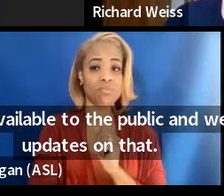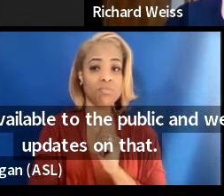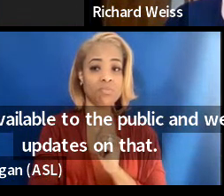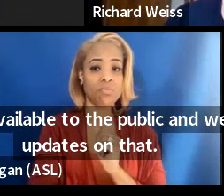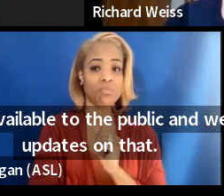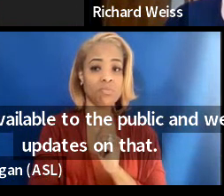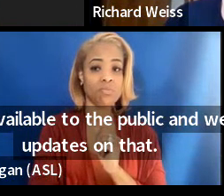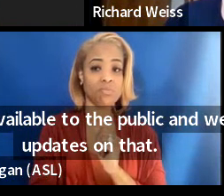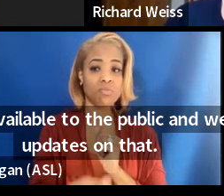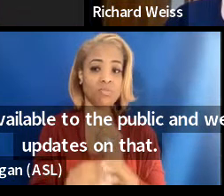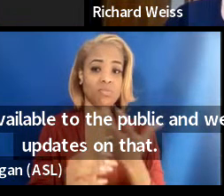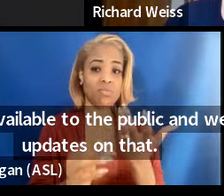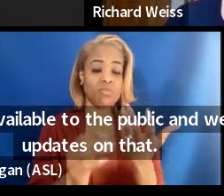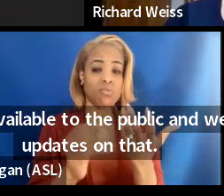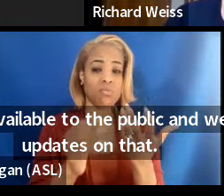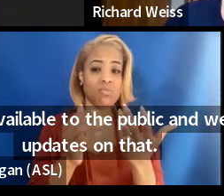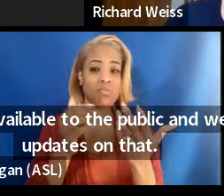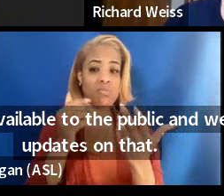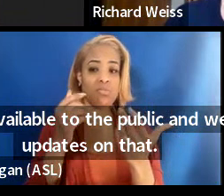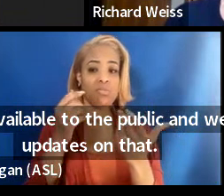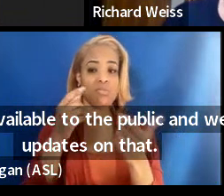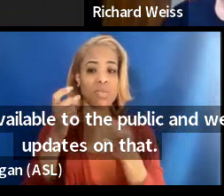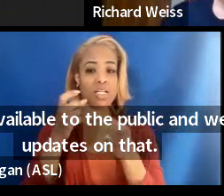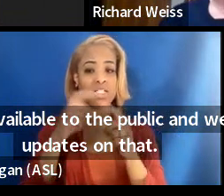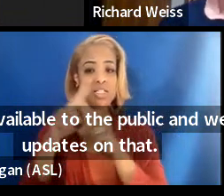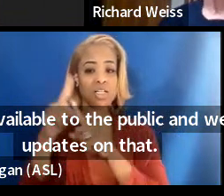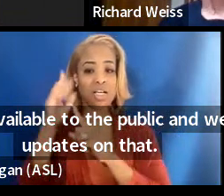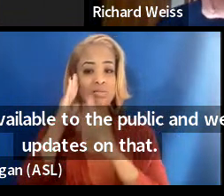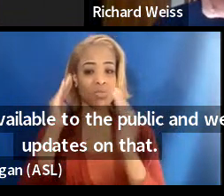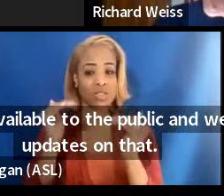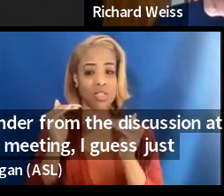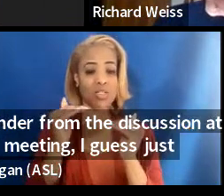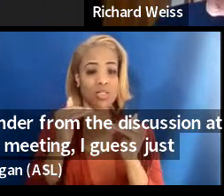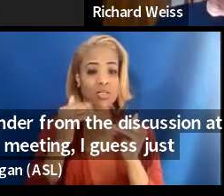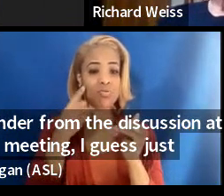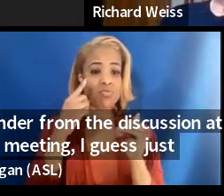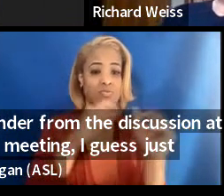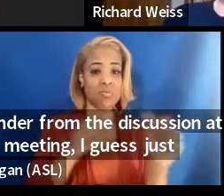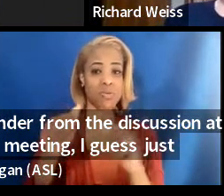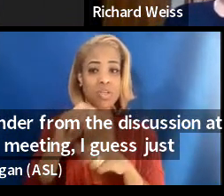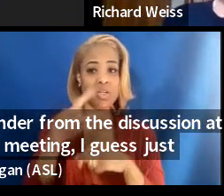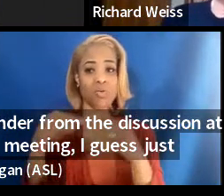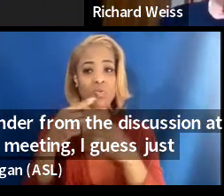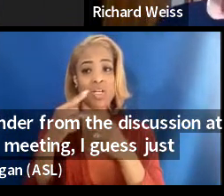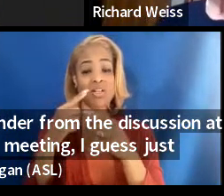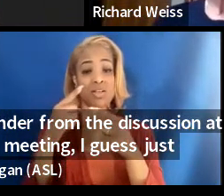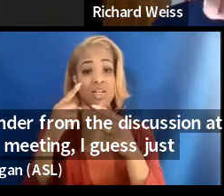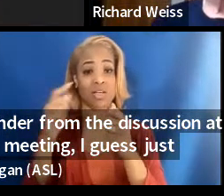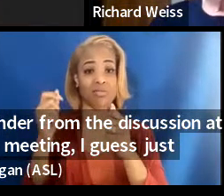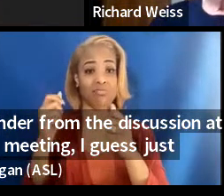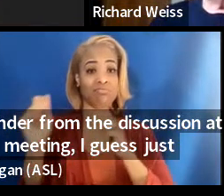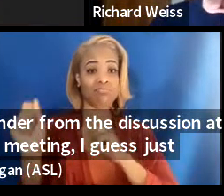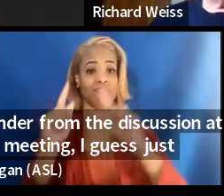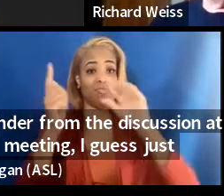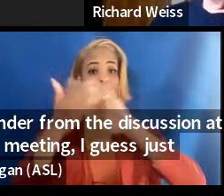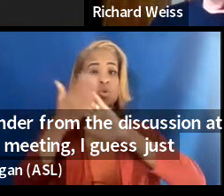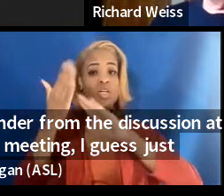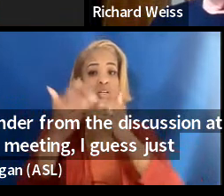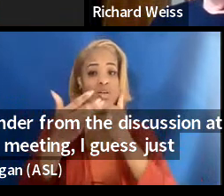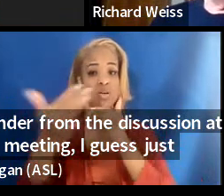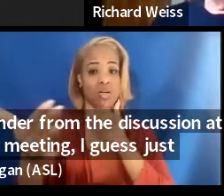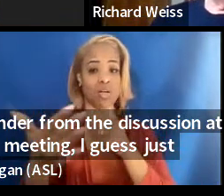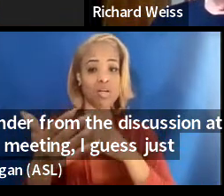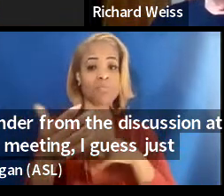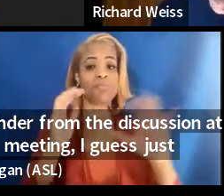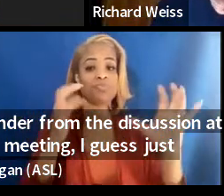I guess just, you know, managing expectations in terms of, you know, the ability once we get it up and running to do that moving forward